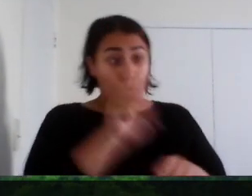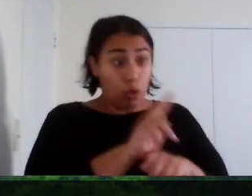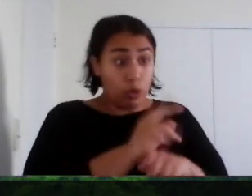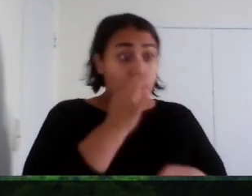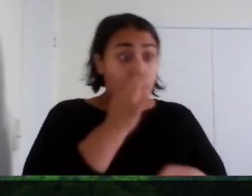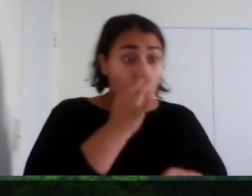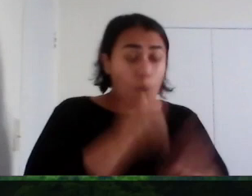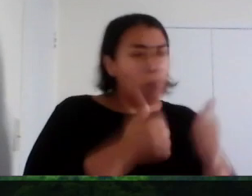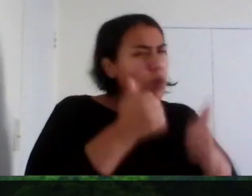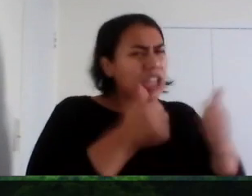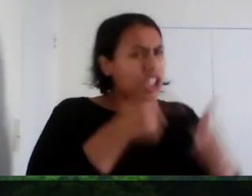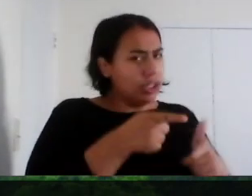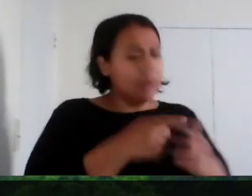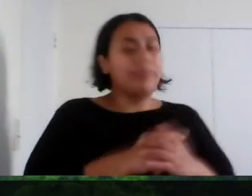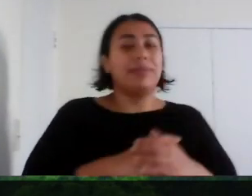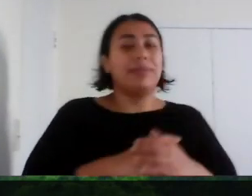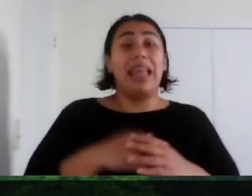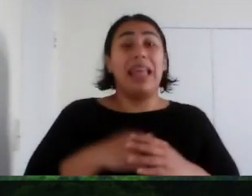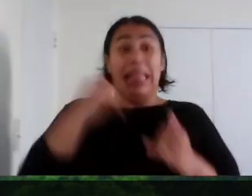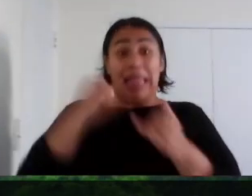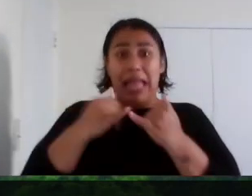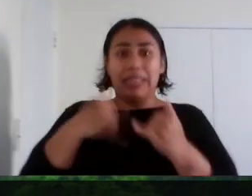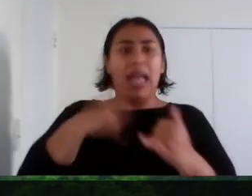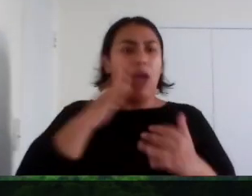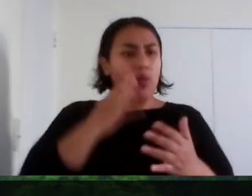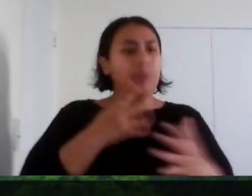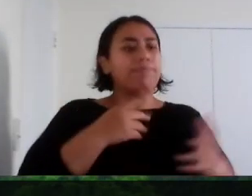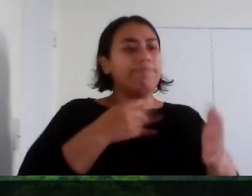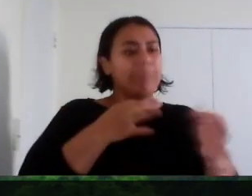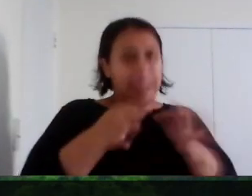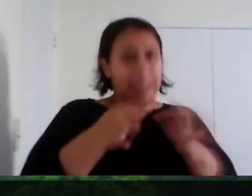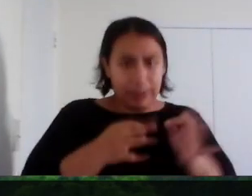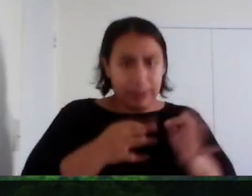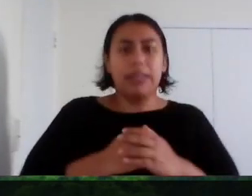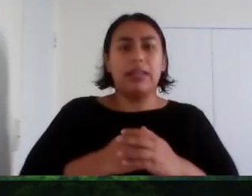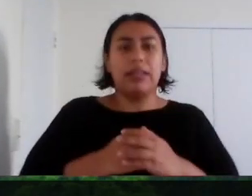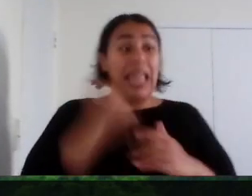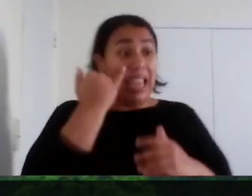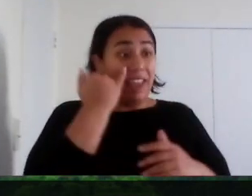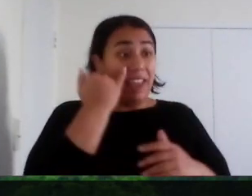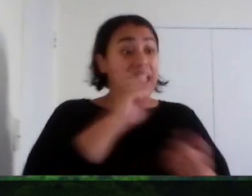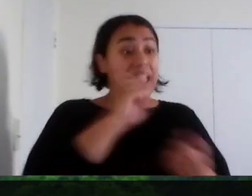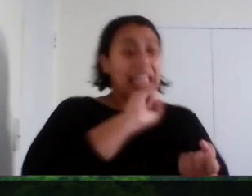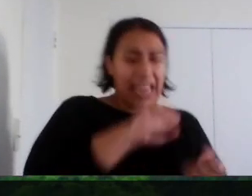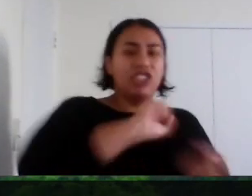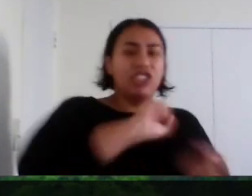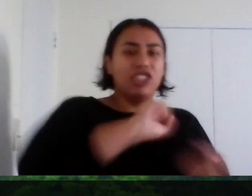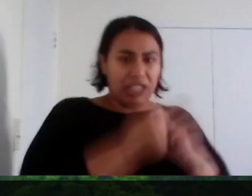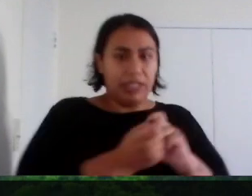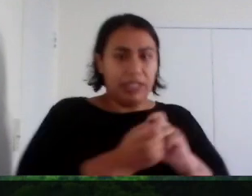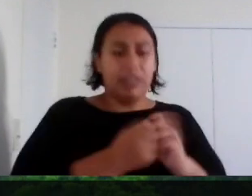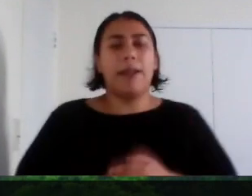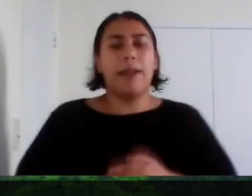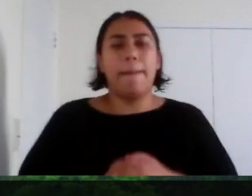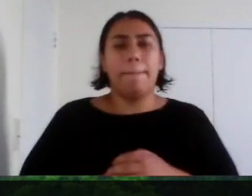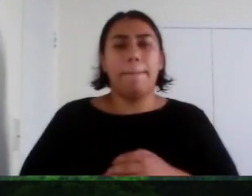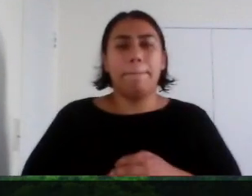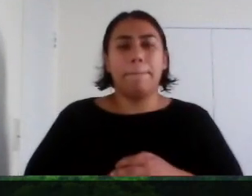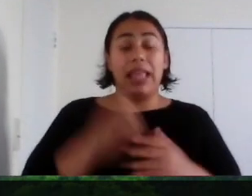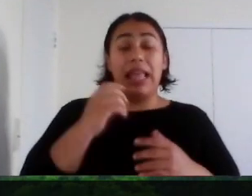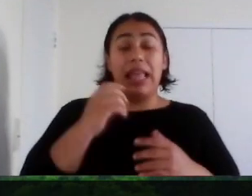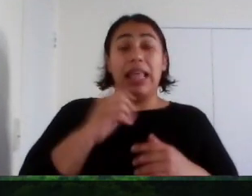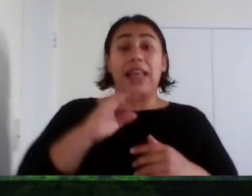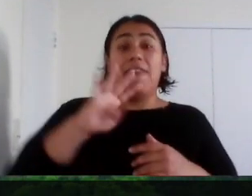to call your patient care specialist to discuss what wasn't working, any alternative product recommendations, and what the next steps are.